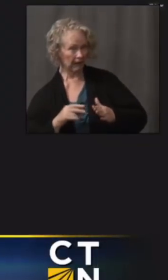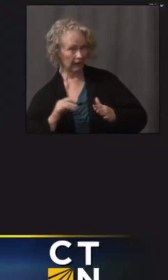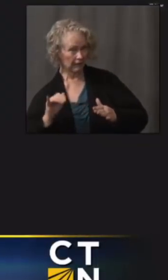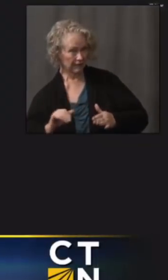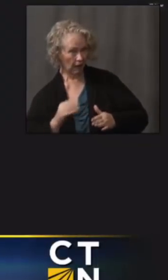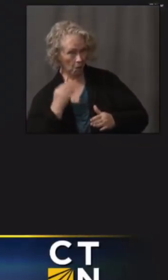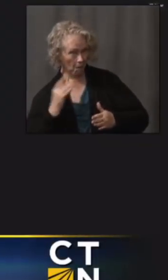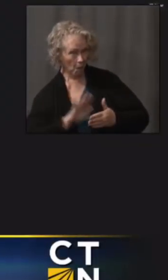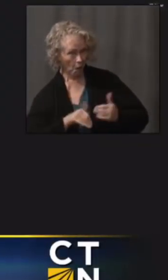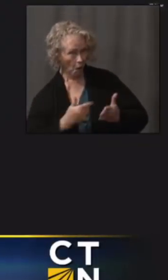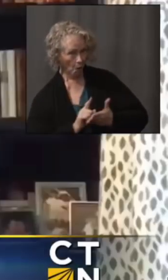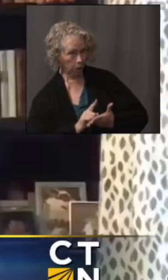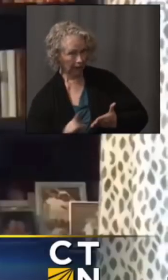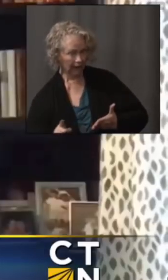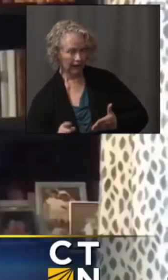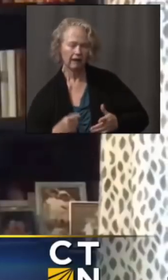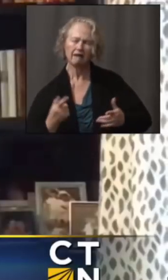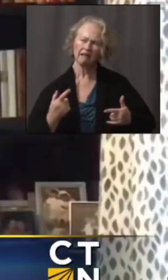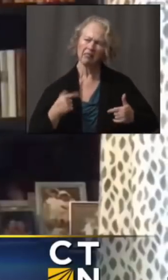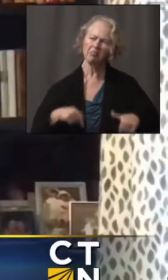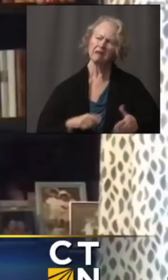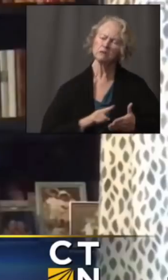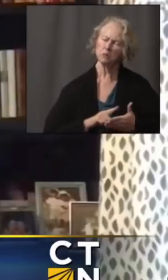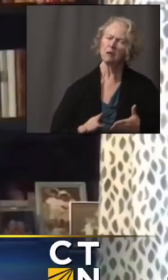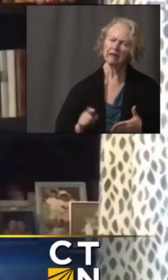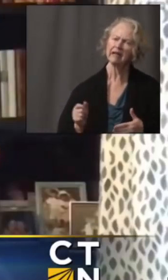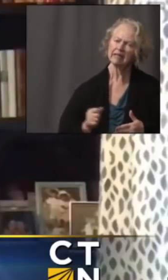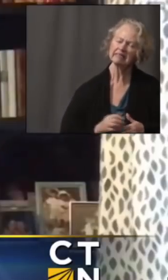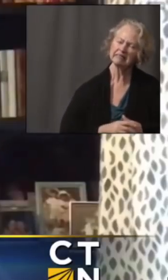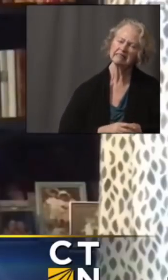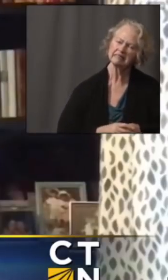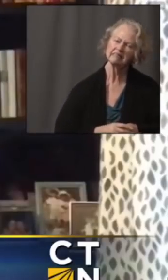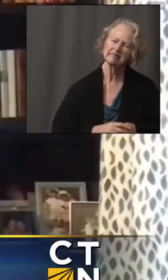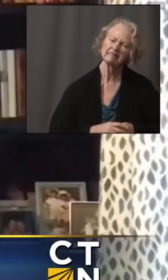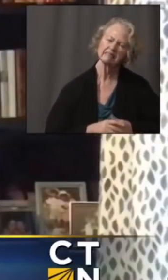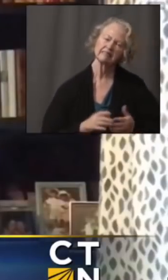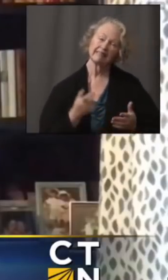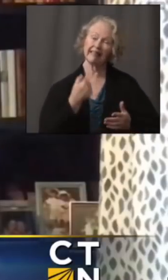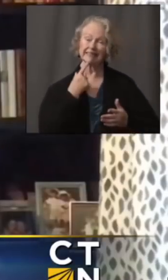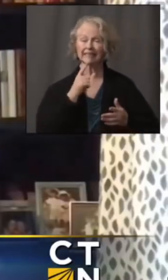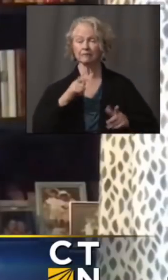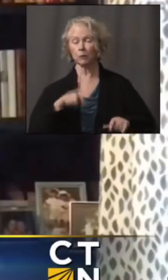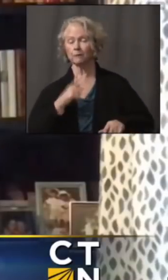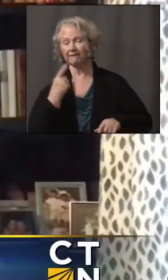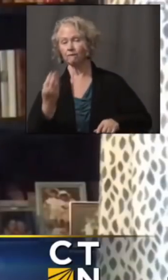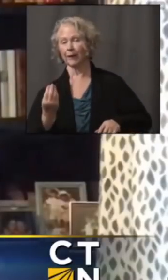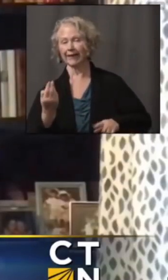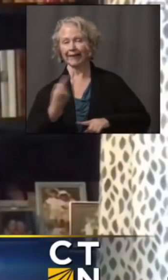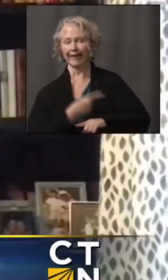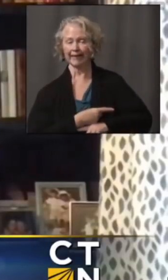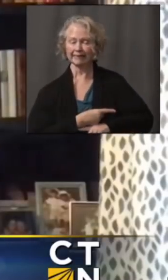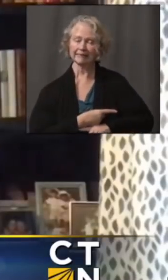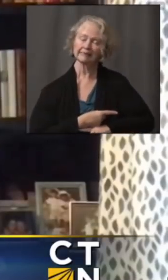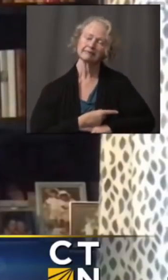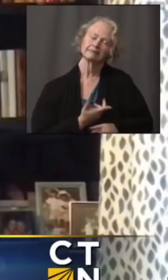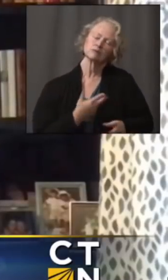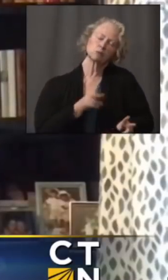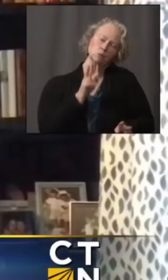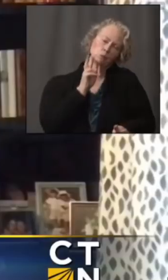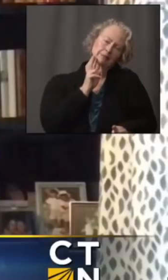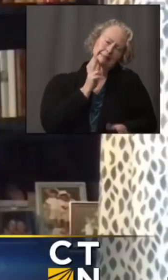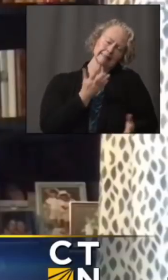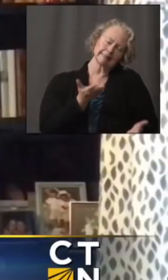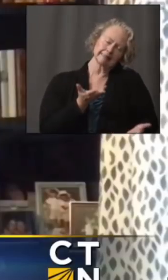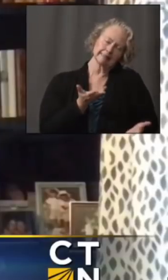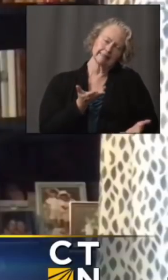week, or? At least for the rest of this week. Ostensibly, it's 14 days, but we'll see what the nature of